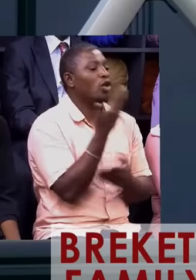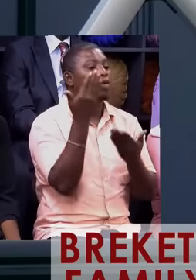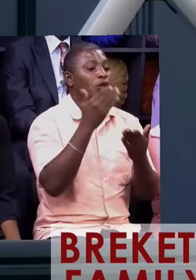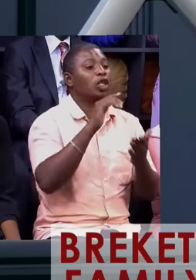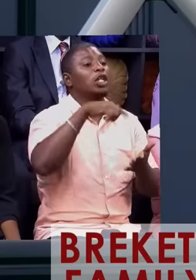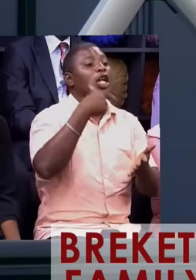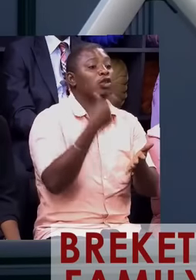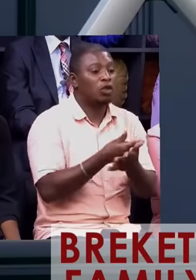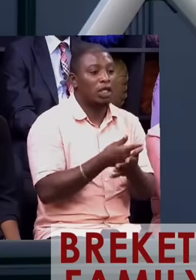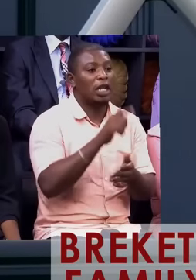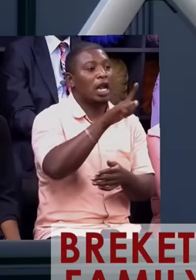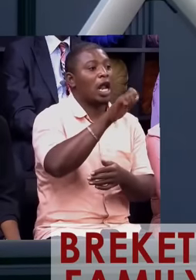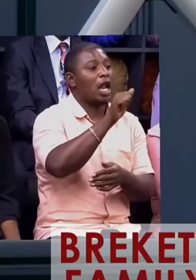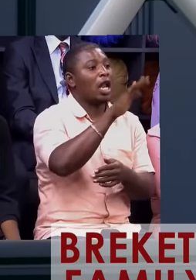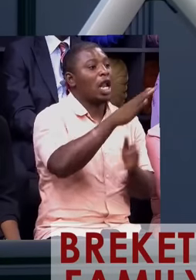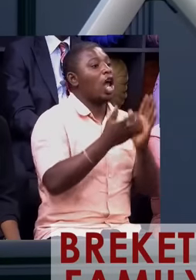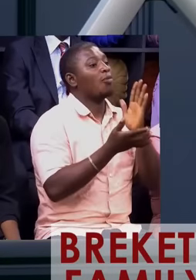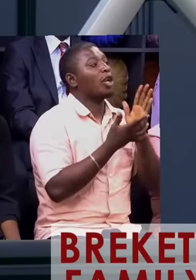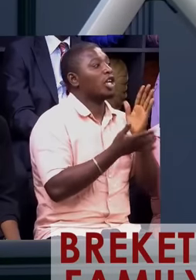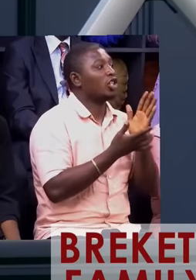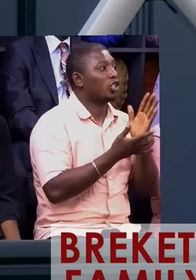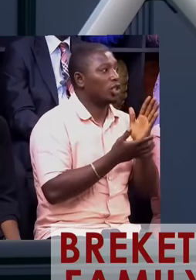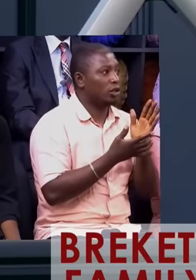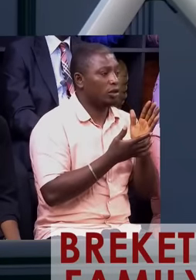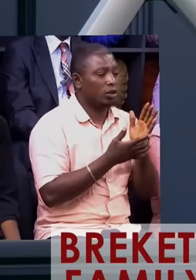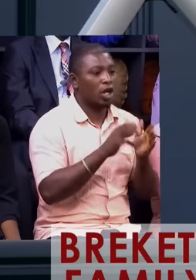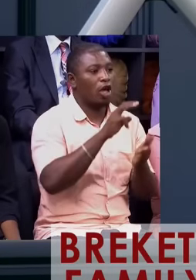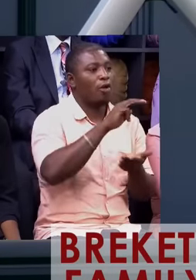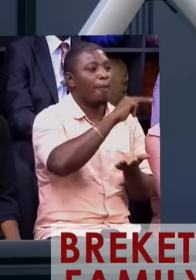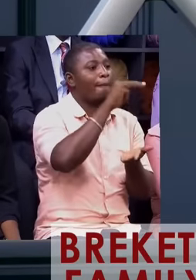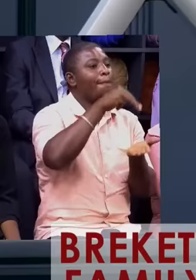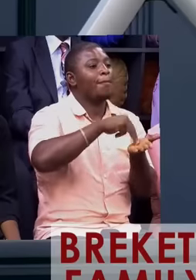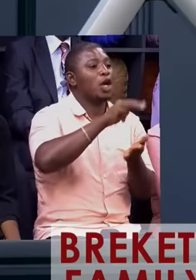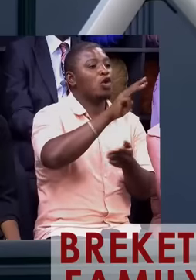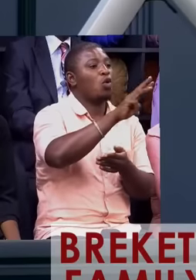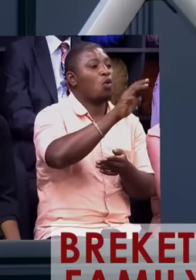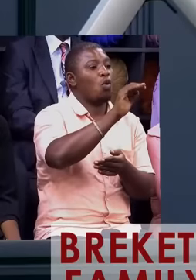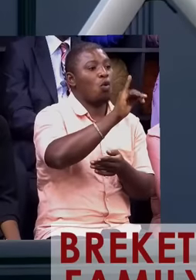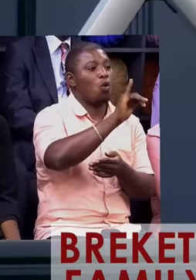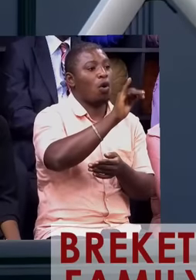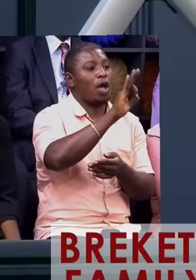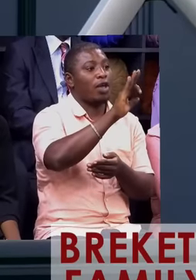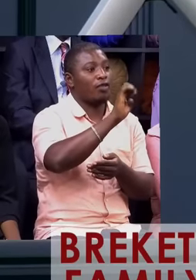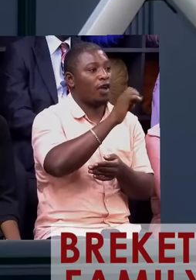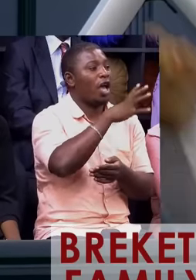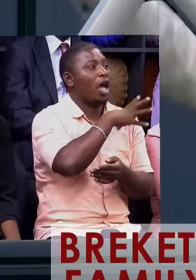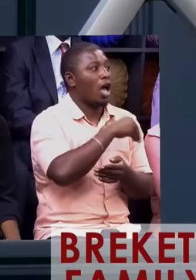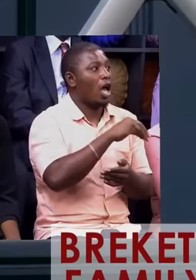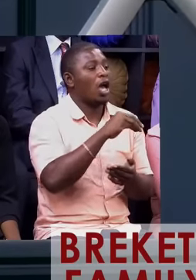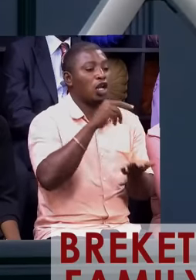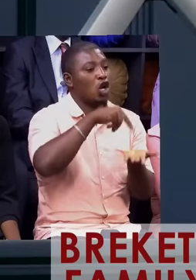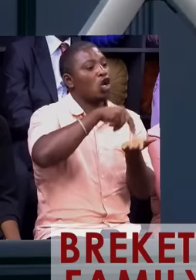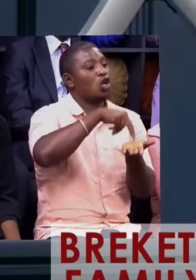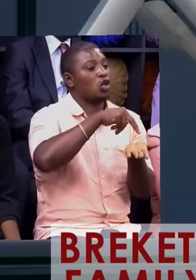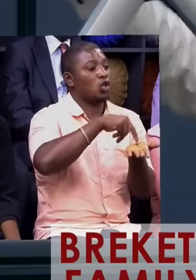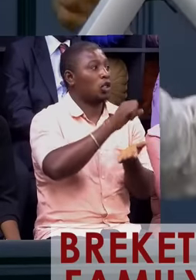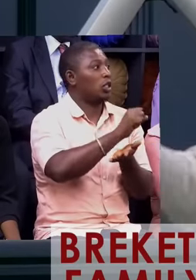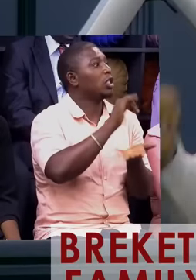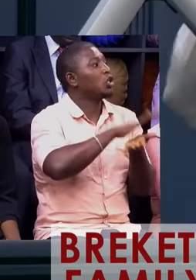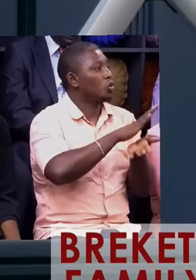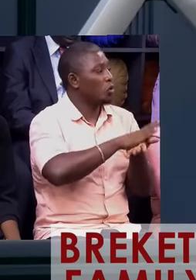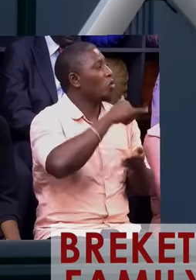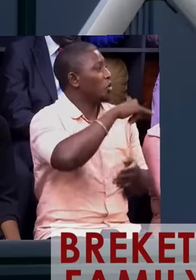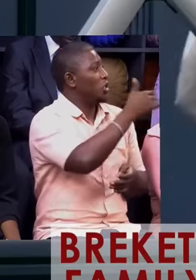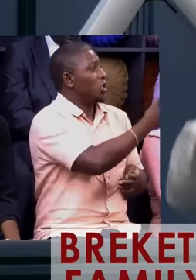technicians Midwife mid wife and uh I think nurses the school is still in existence